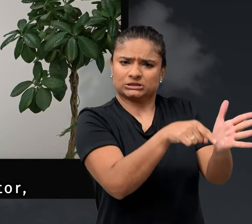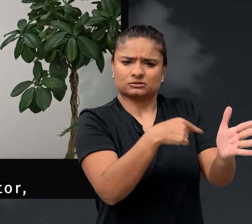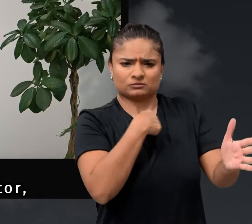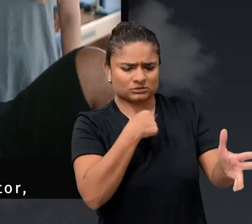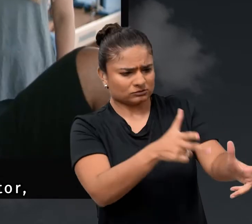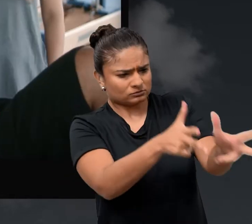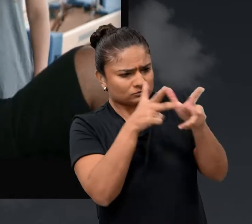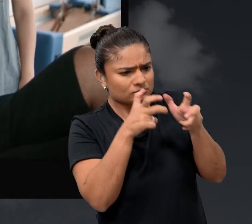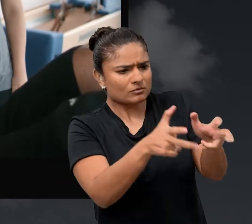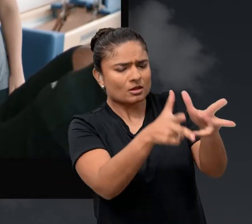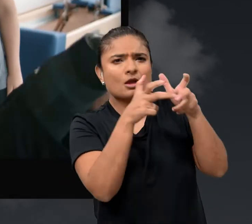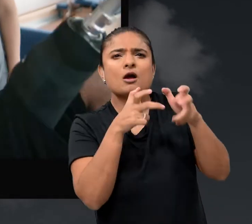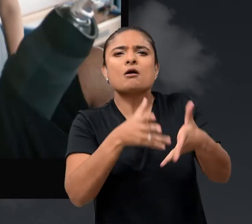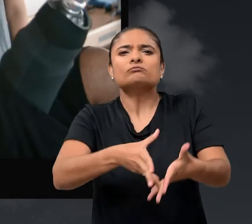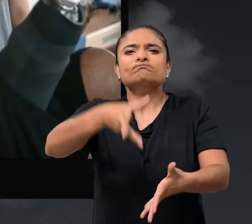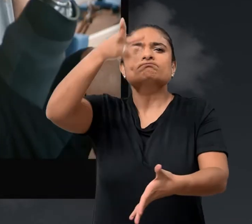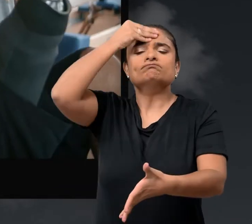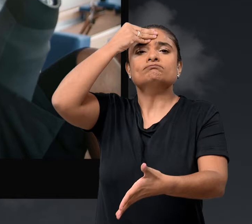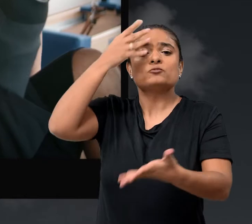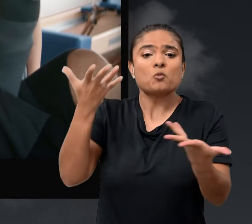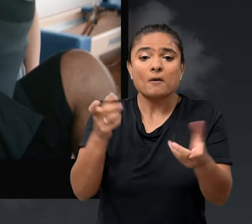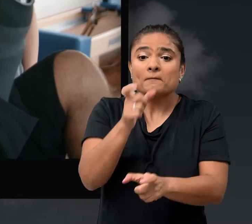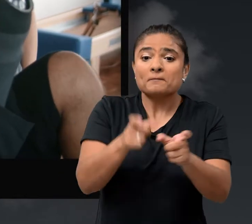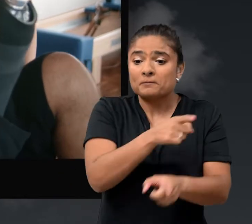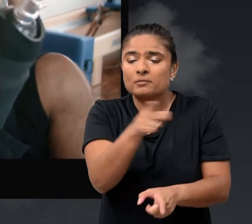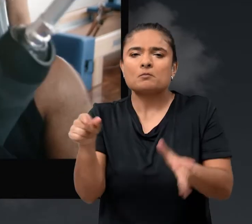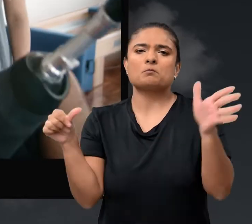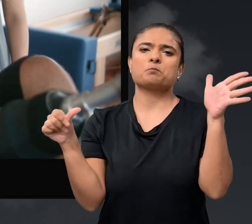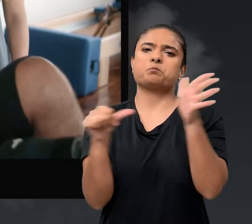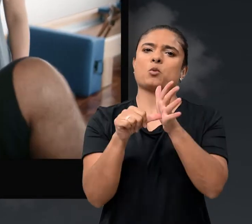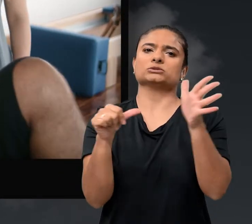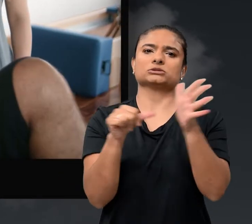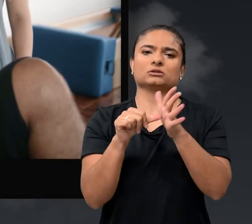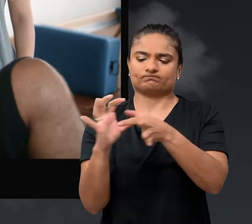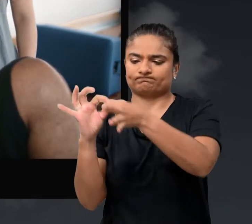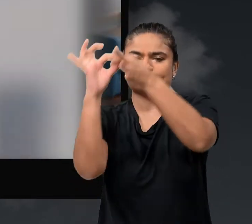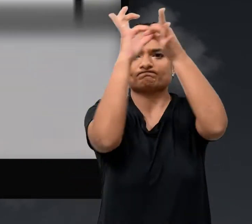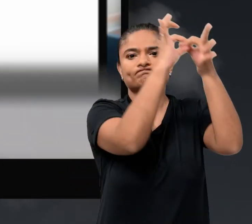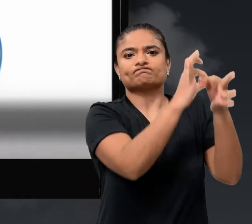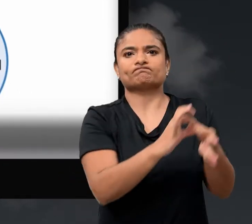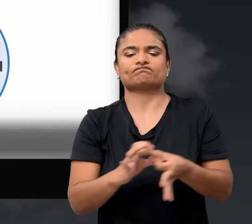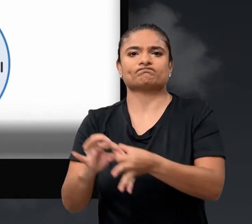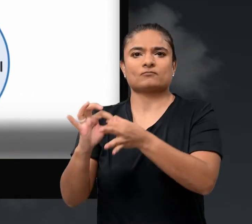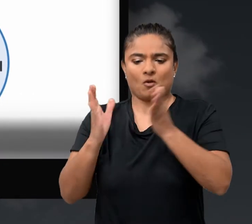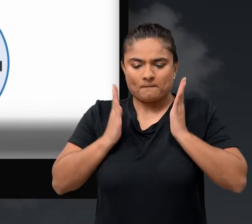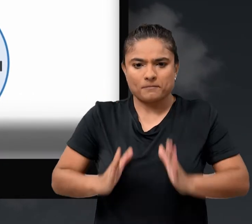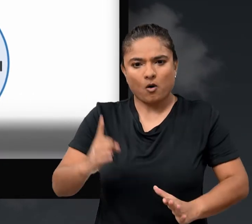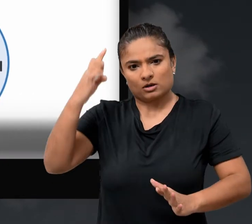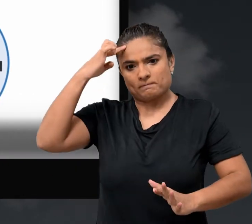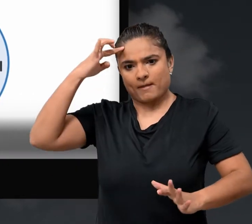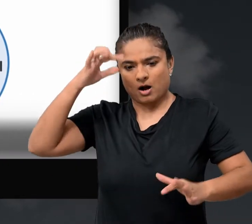rehab doctor that I learned about the importance of the biopsychosocial